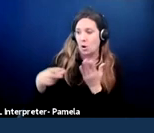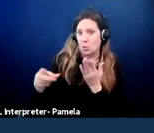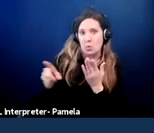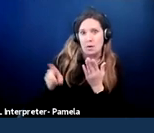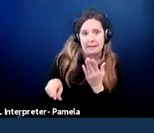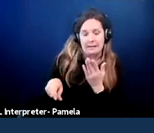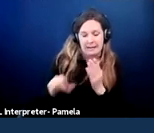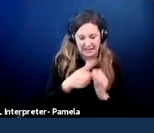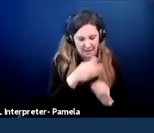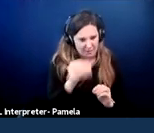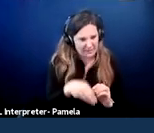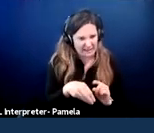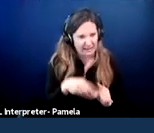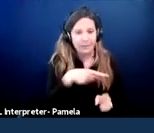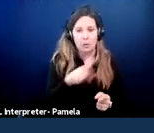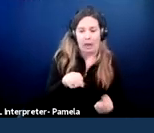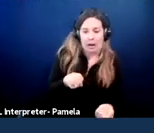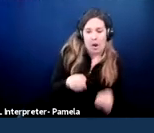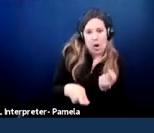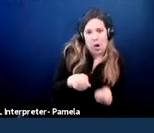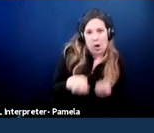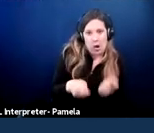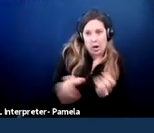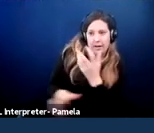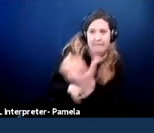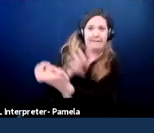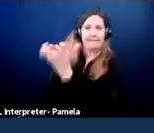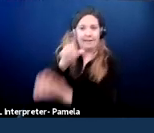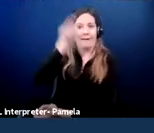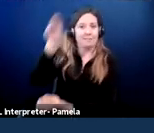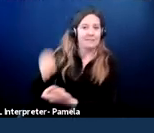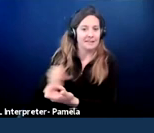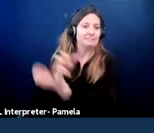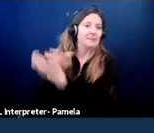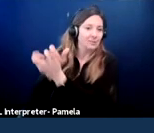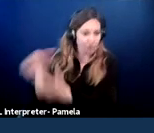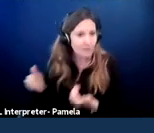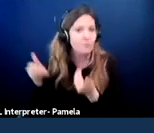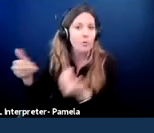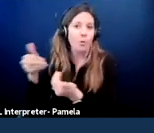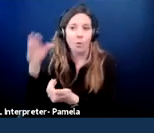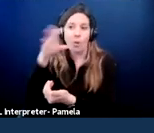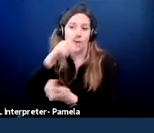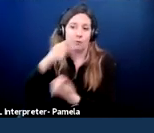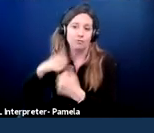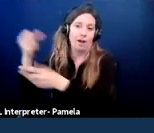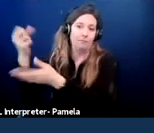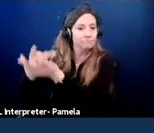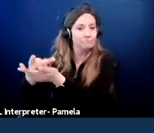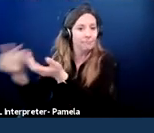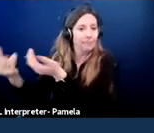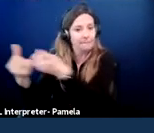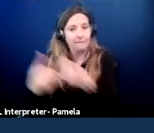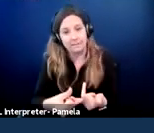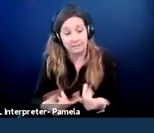There's a 10%, then tweak your project by 10% to fit the criteria. So it's 100% and then go after that funding. You